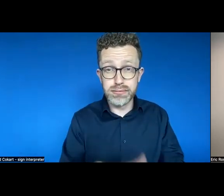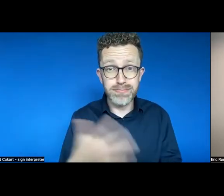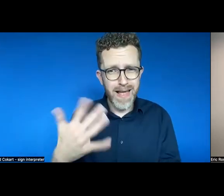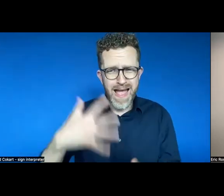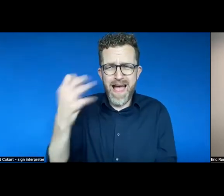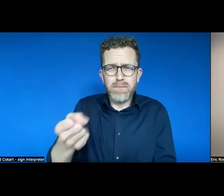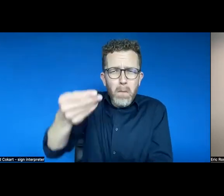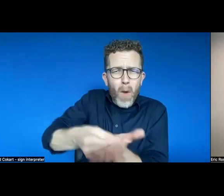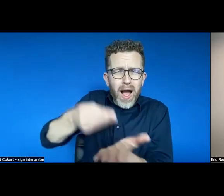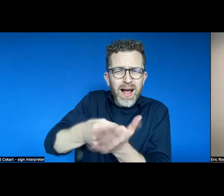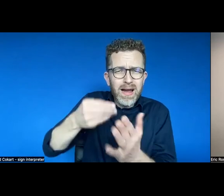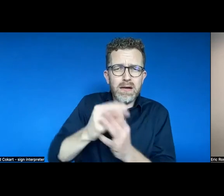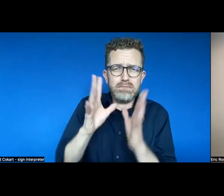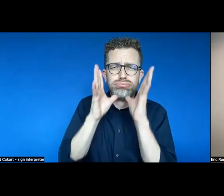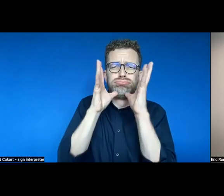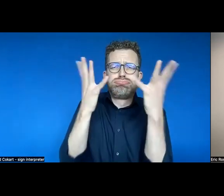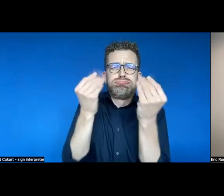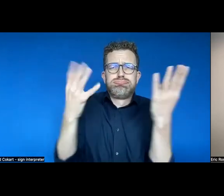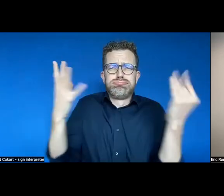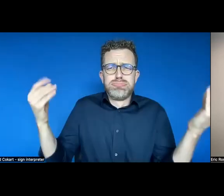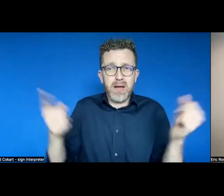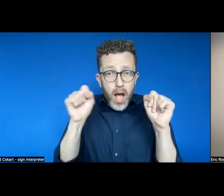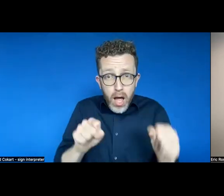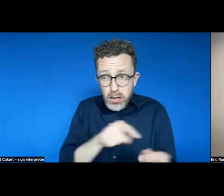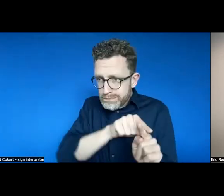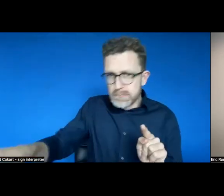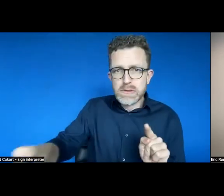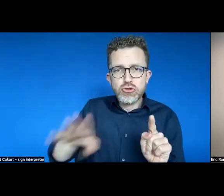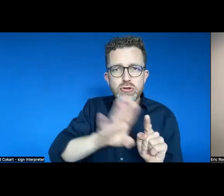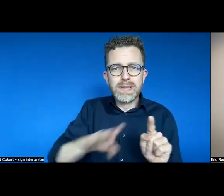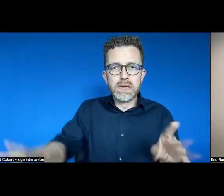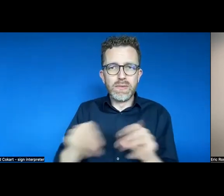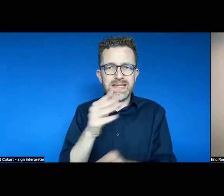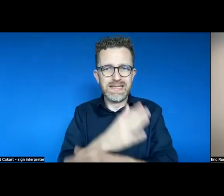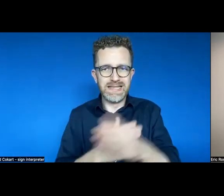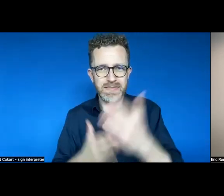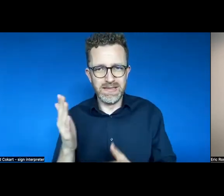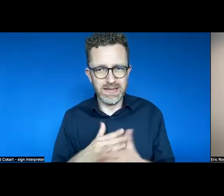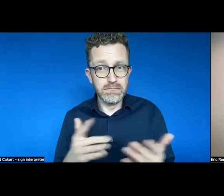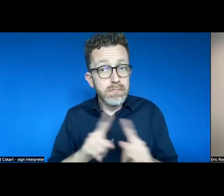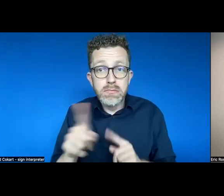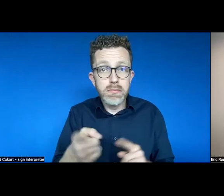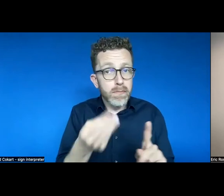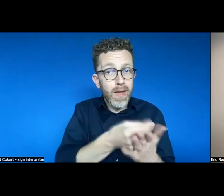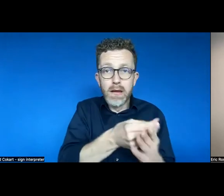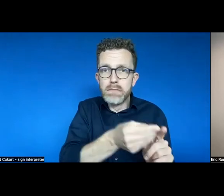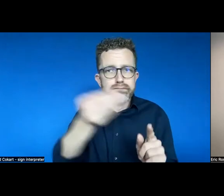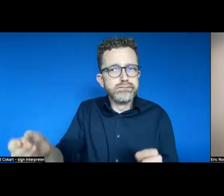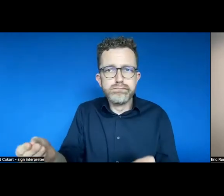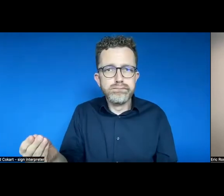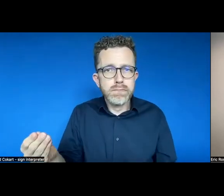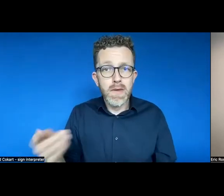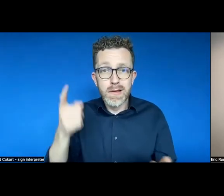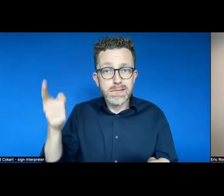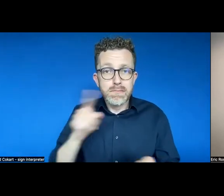much, when we do point them in the right direction, getting immediate medical care, immediate health and safety and protection